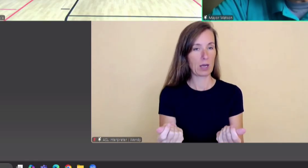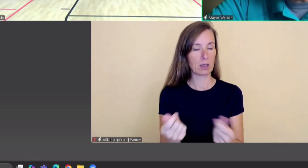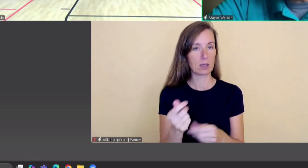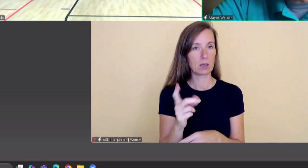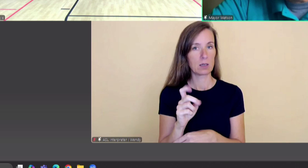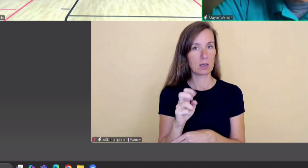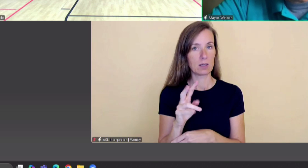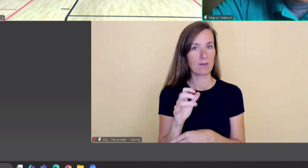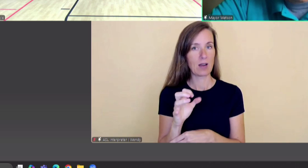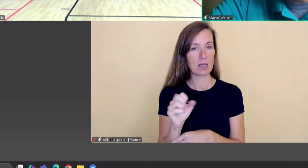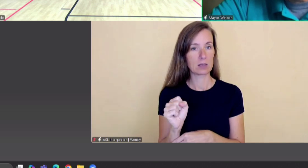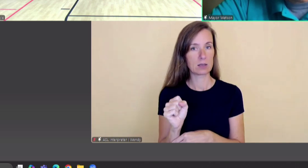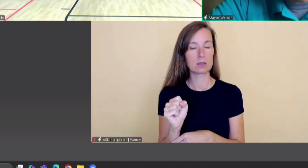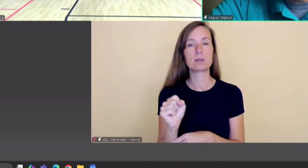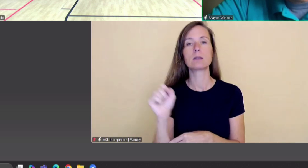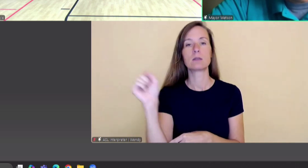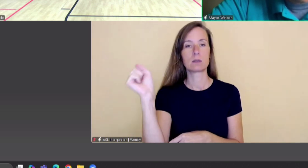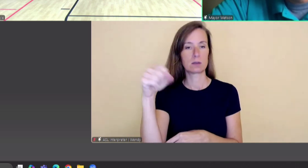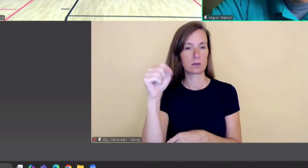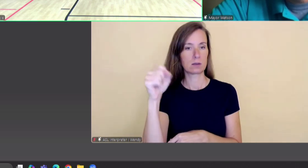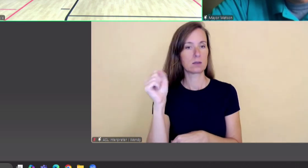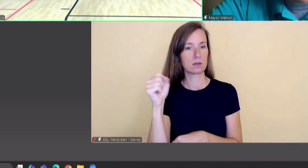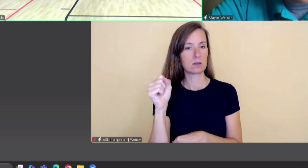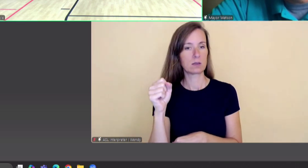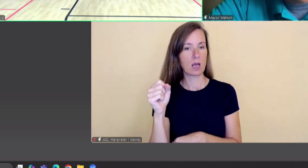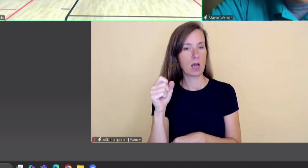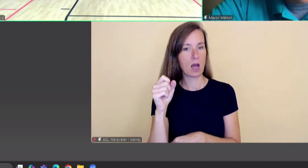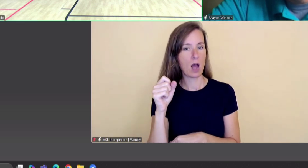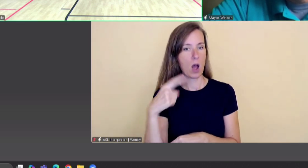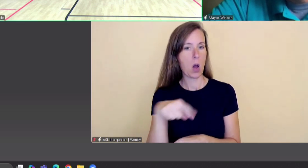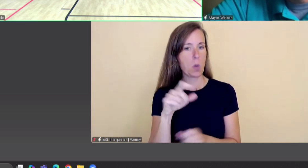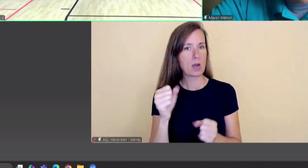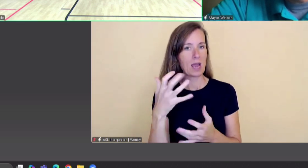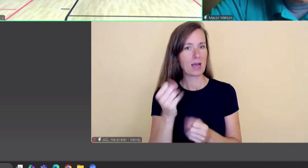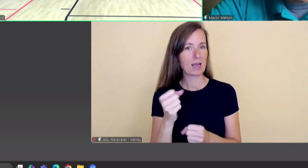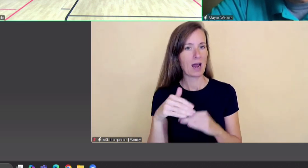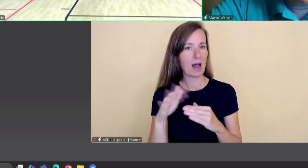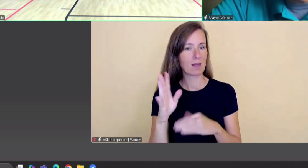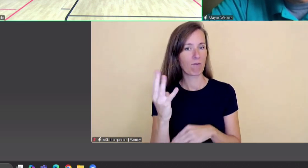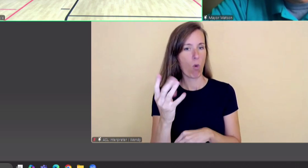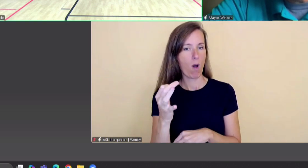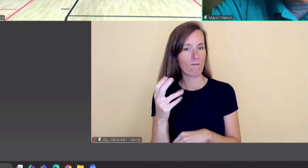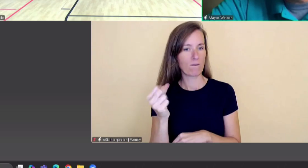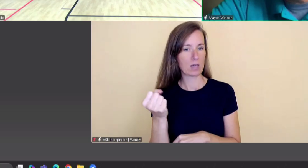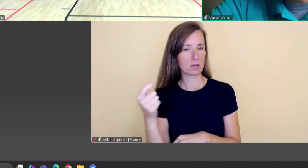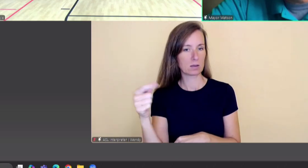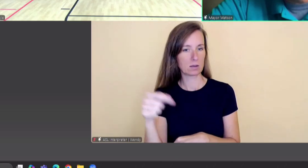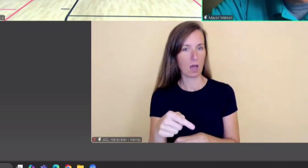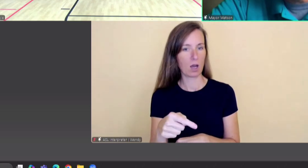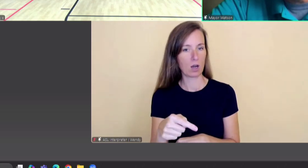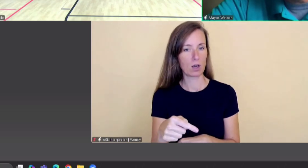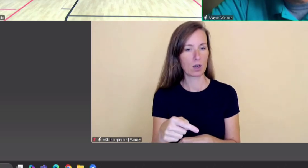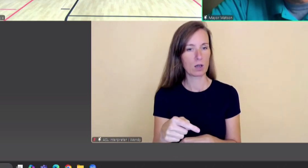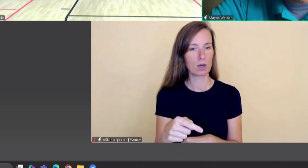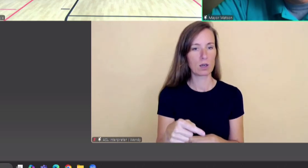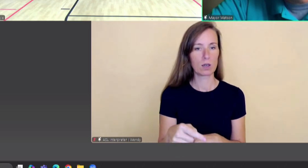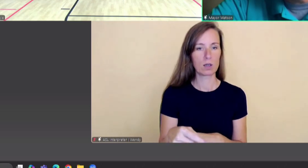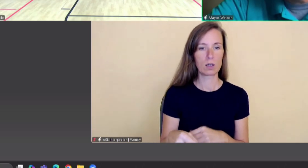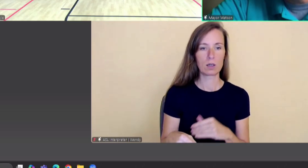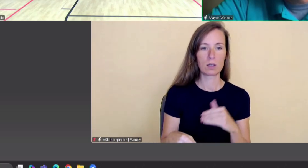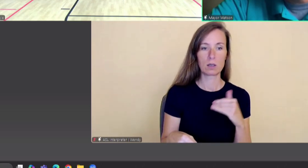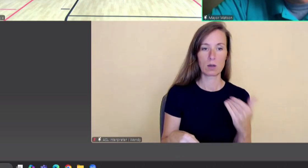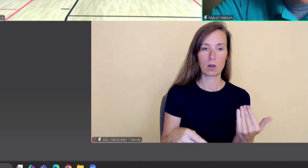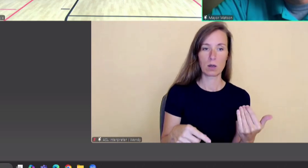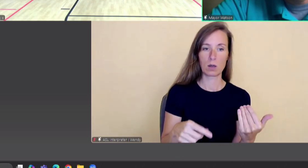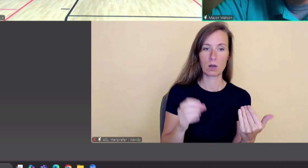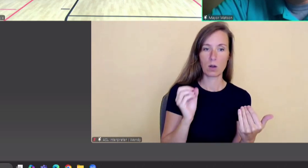Yeah, I suspect we can get 4 of us there for a quorum. Perfect. Okay, we'll move forward with advertising. Councilmember Fry, is that okay with you? Do you know if that time